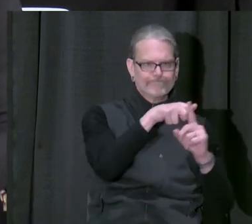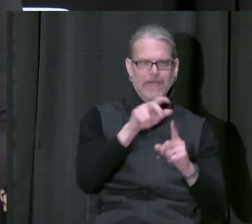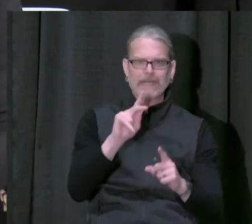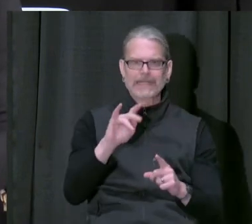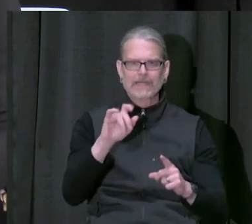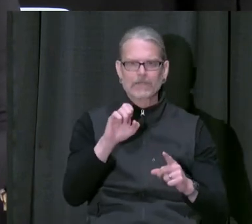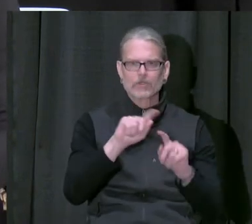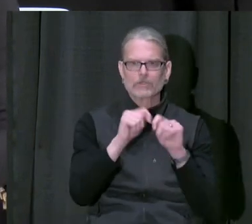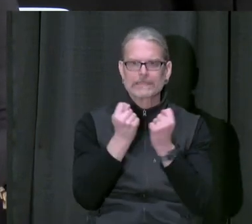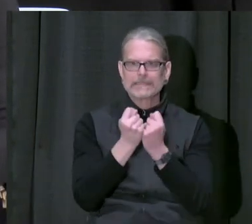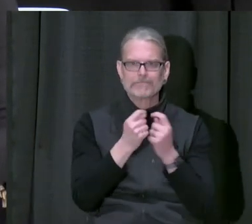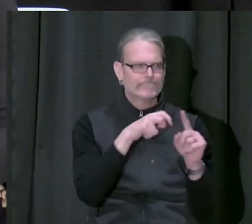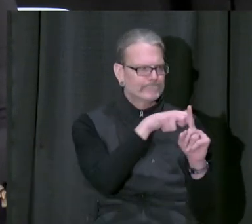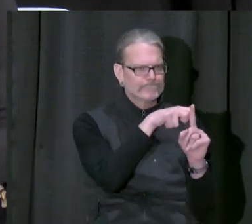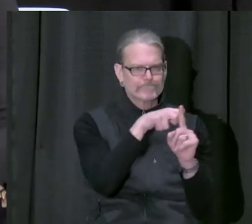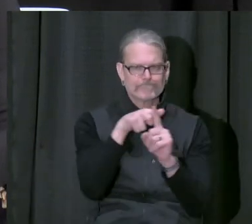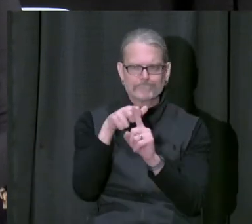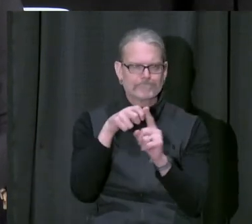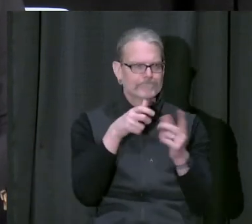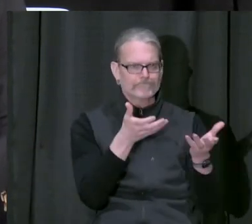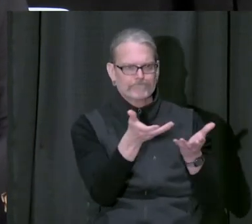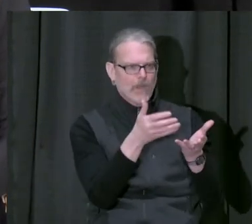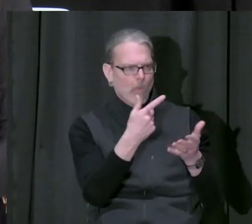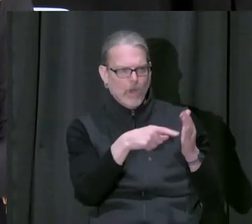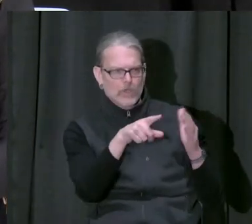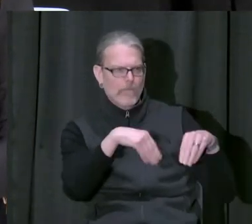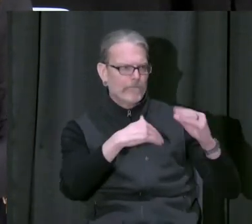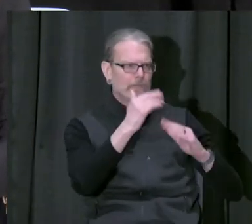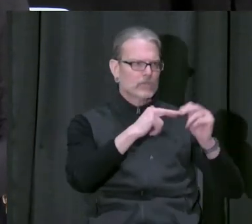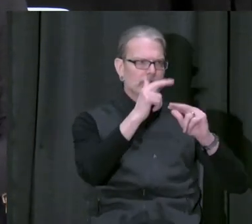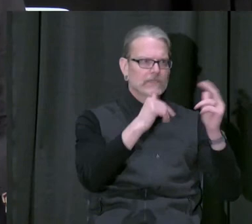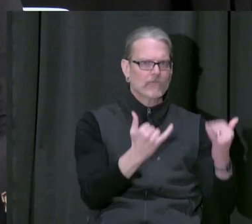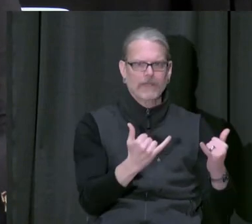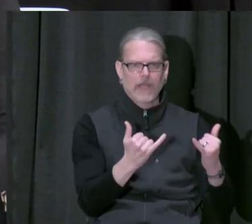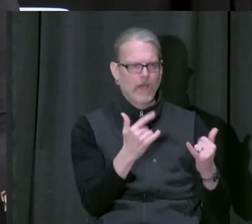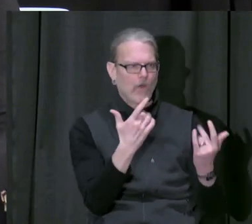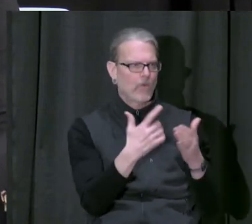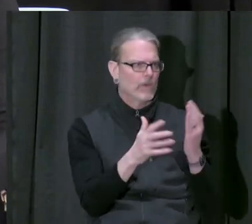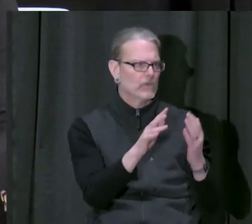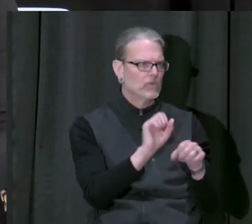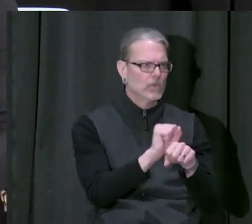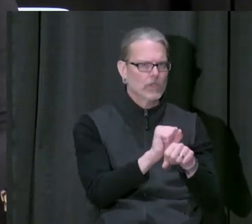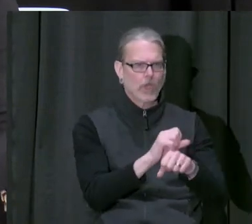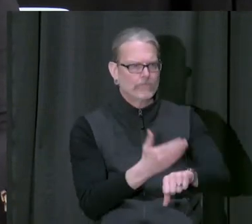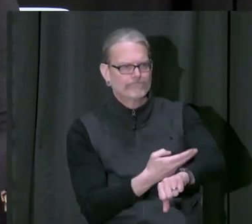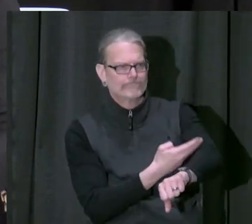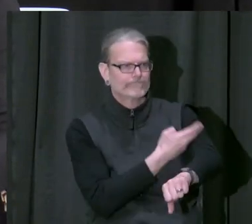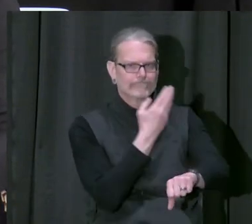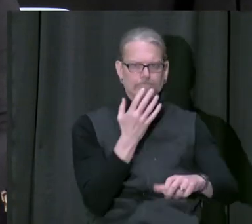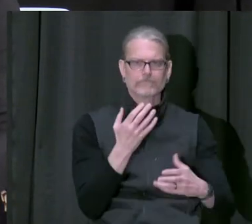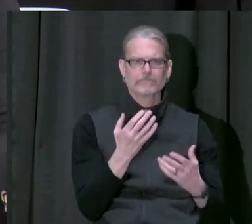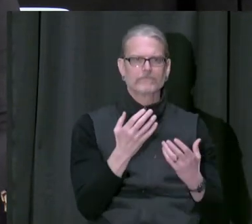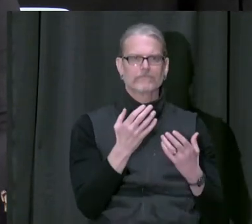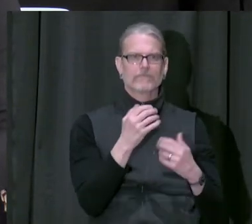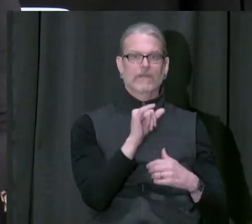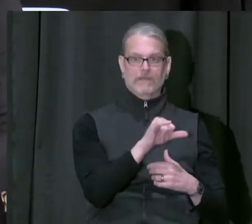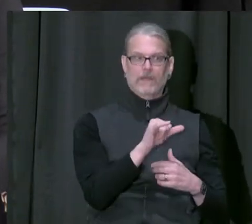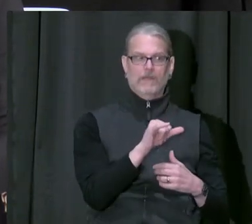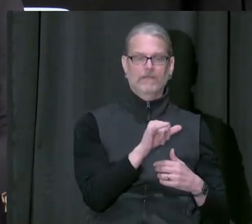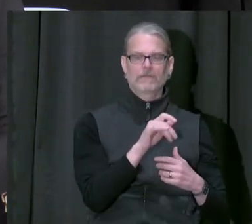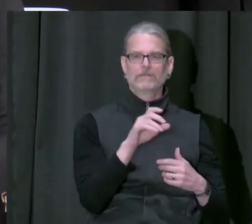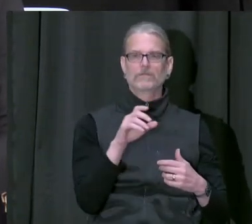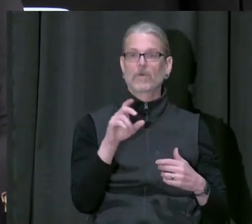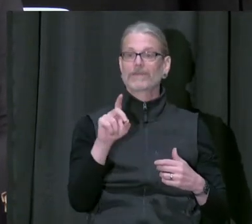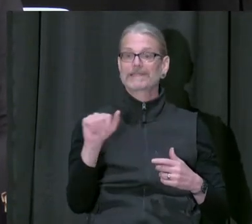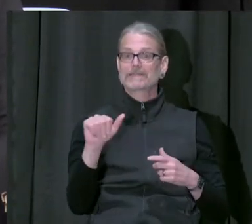of the amazing features that they're putting out each year and ensuring that the disability